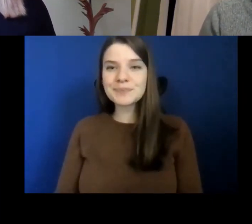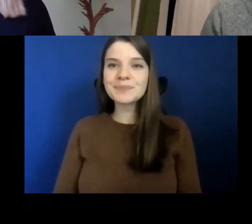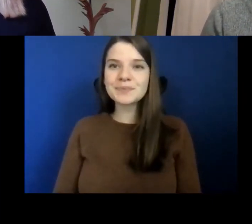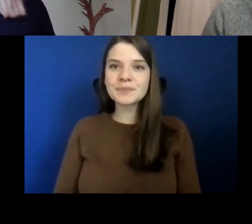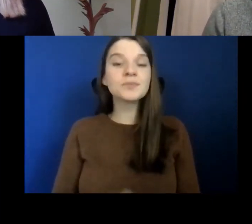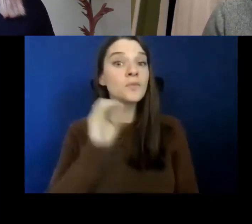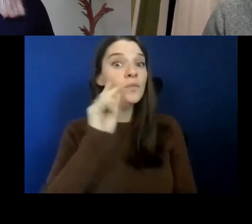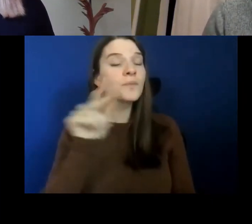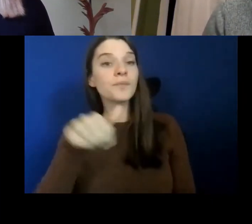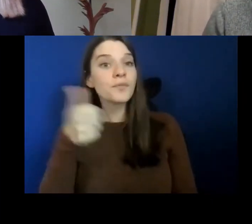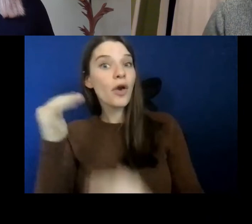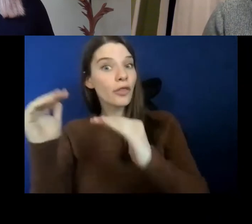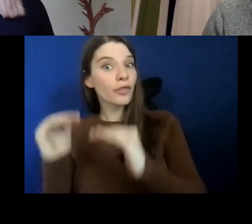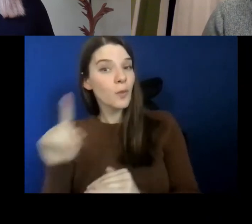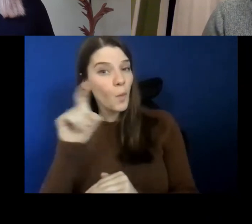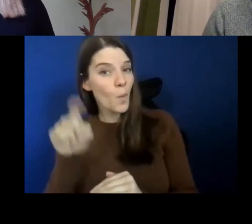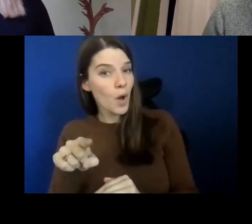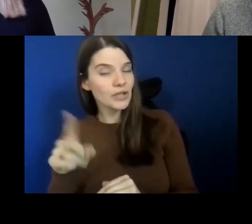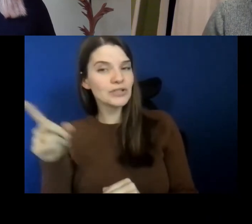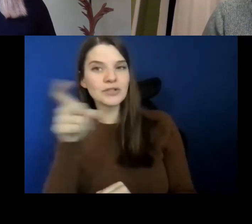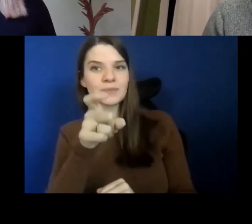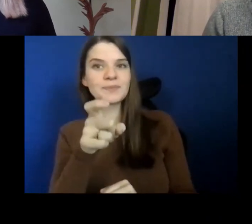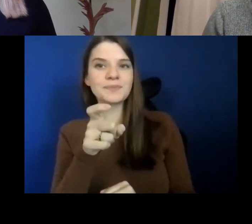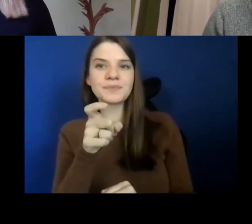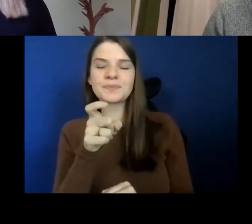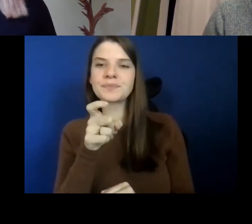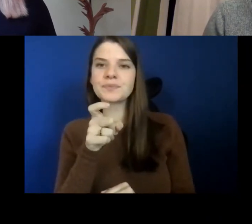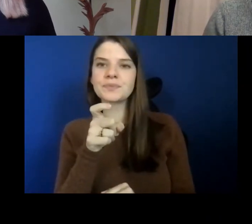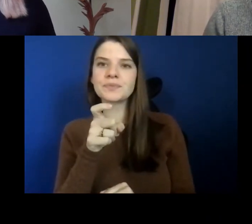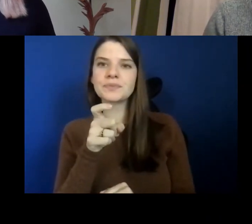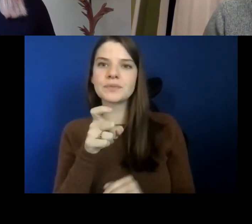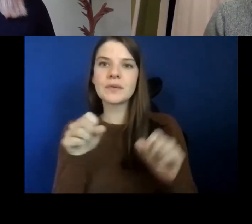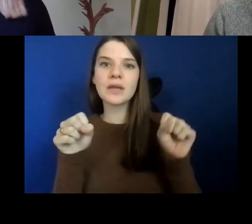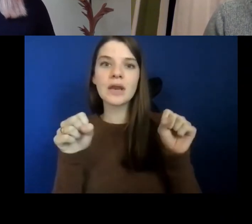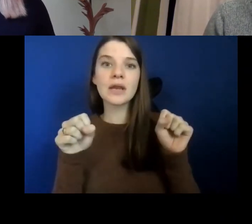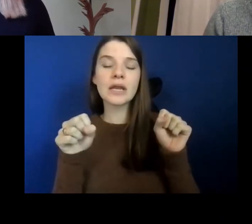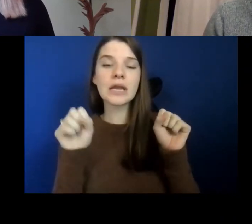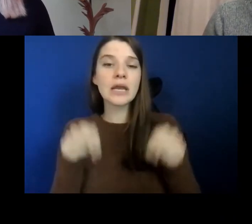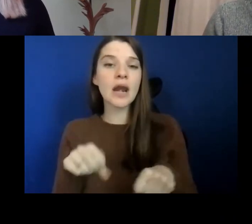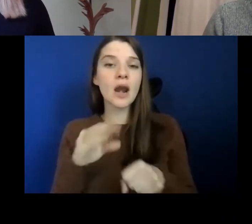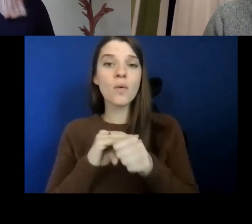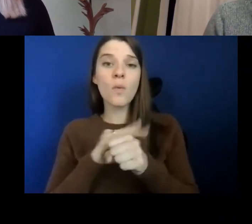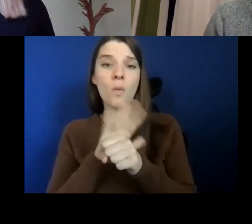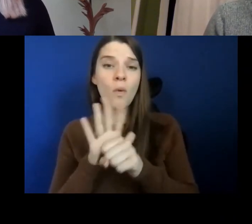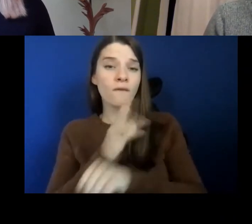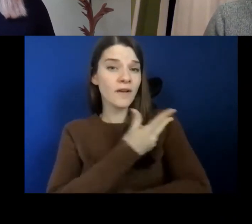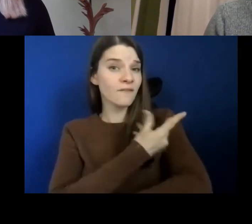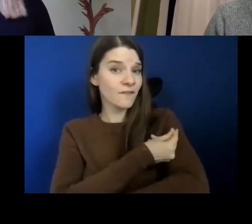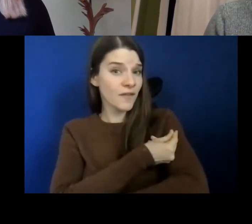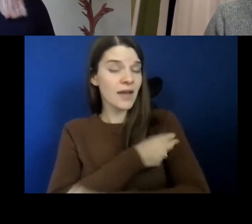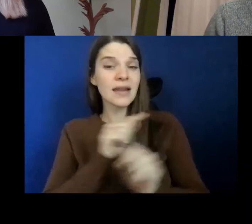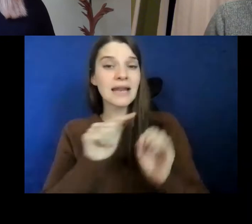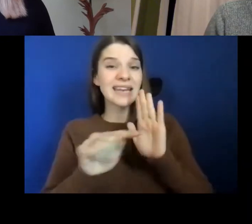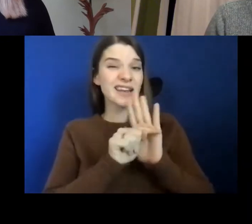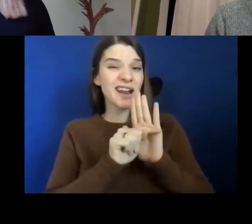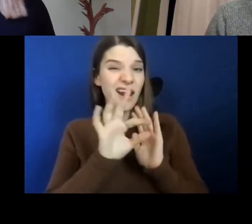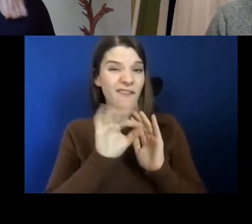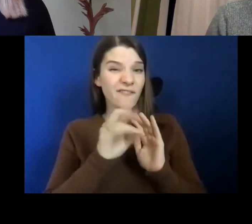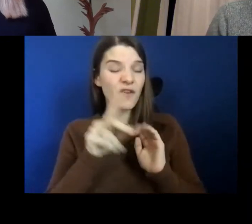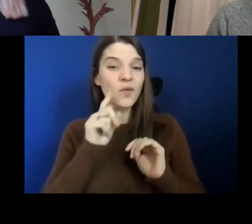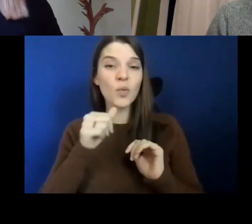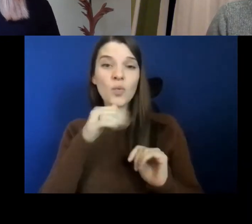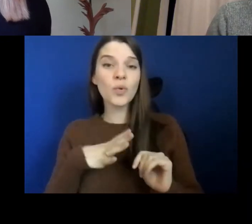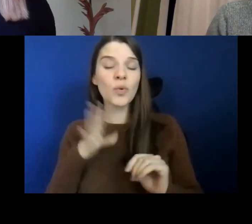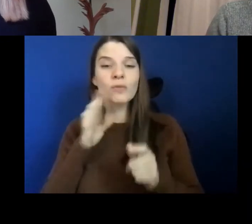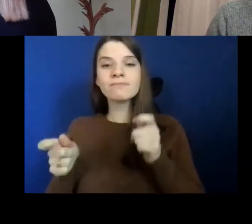Okay, another question for you is, can the COVID vaccine be a negative factor in women dealing